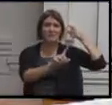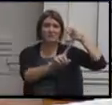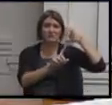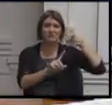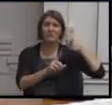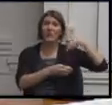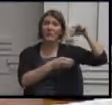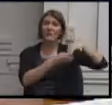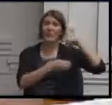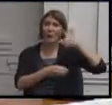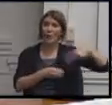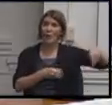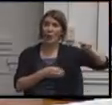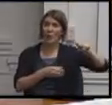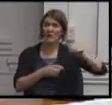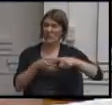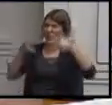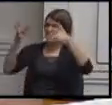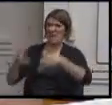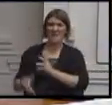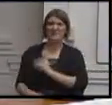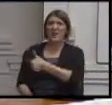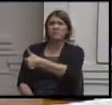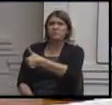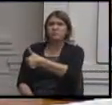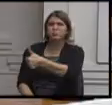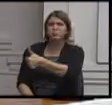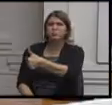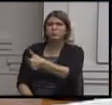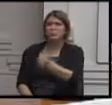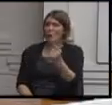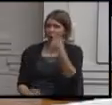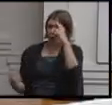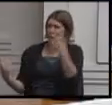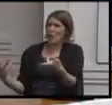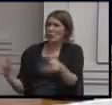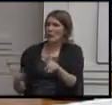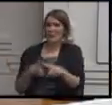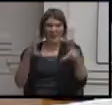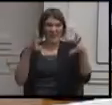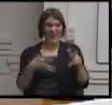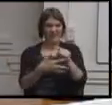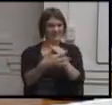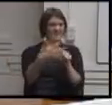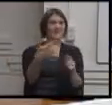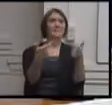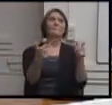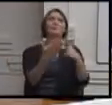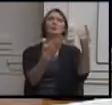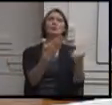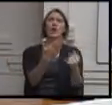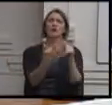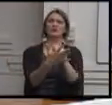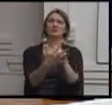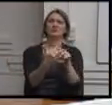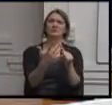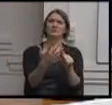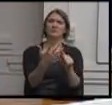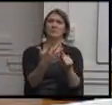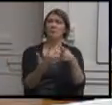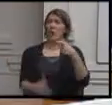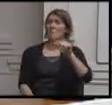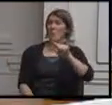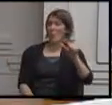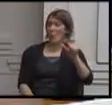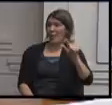sidewalk, the windows at Gibson-Aiken Center, and the surplus, the only other items that we really need to think about are the pool, and we don't